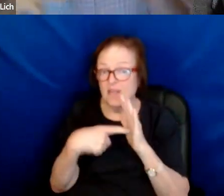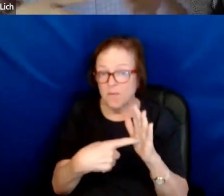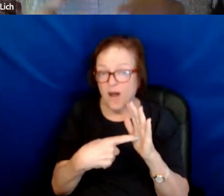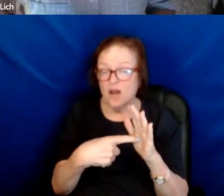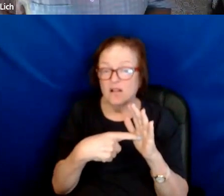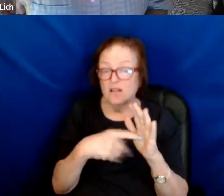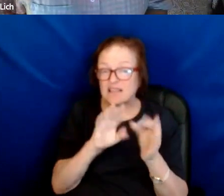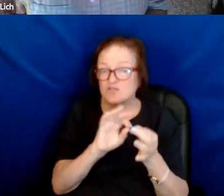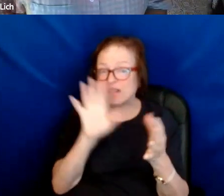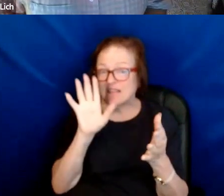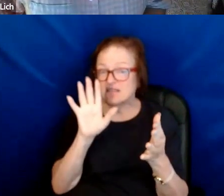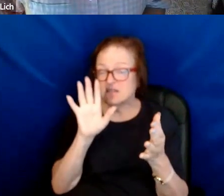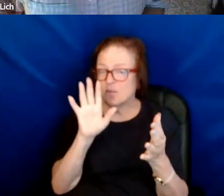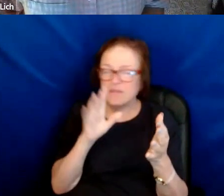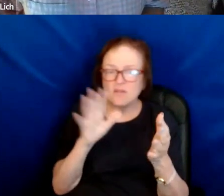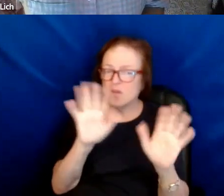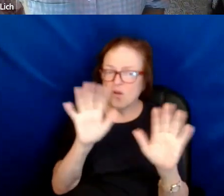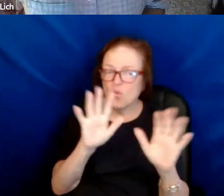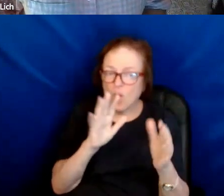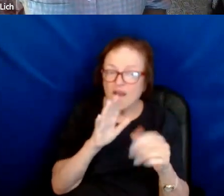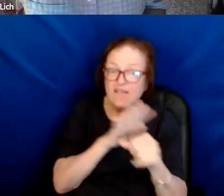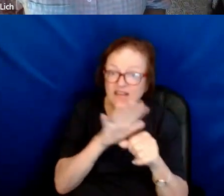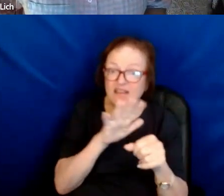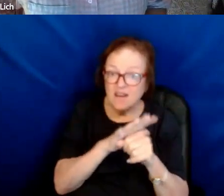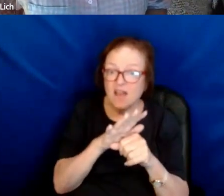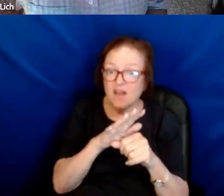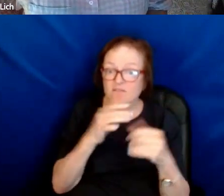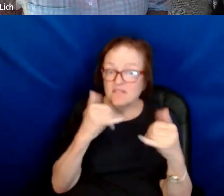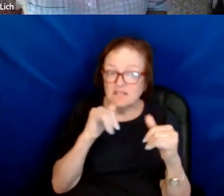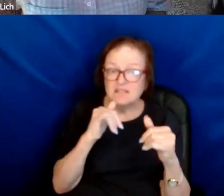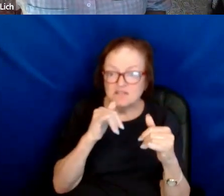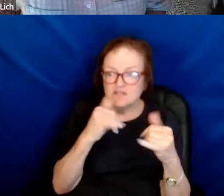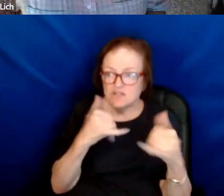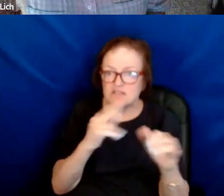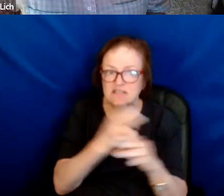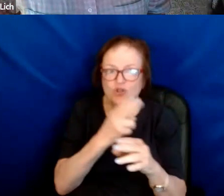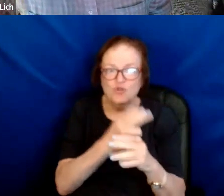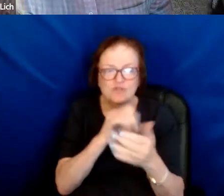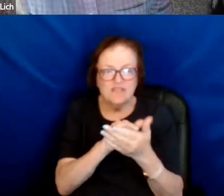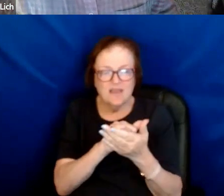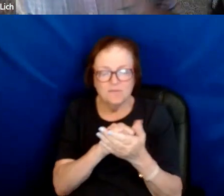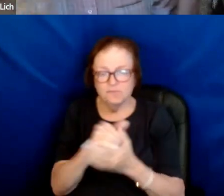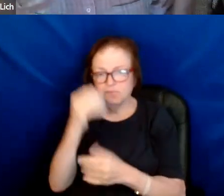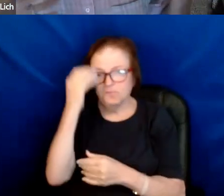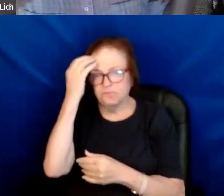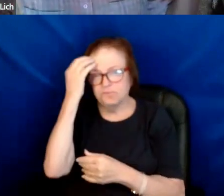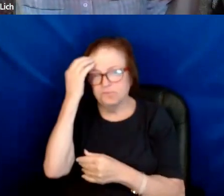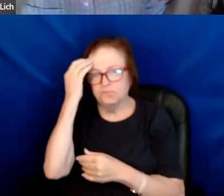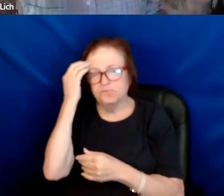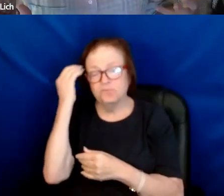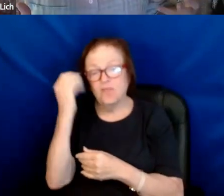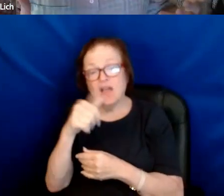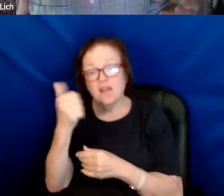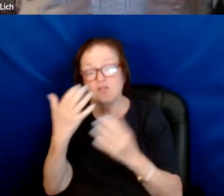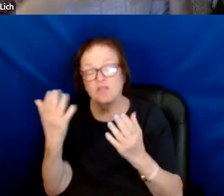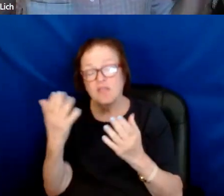always trying to kind of push back and get just enough in there for it to be useful. Yep. One thing that we have also found, and so we're doing this work in this